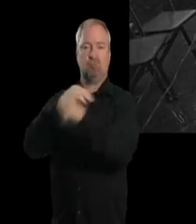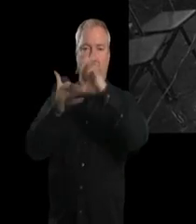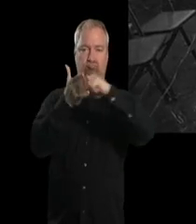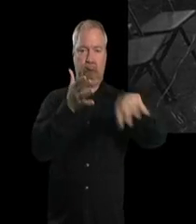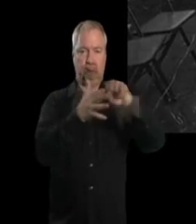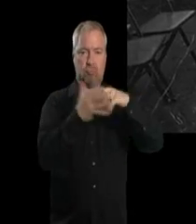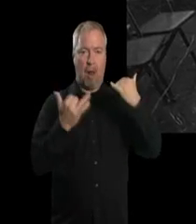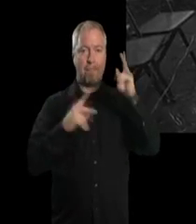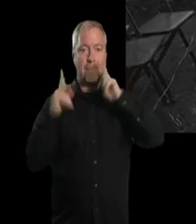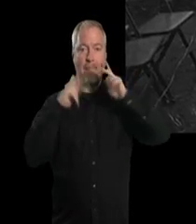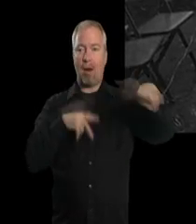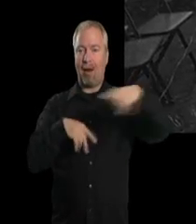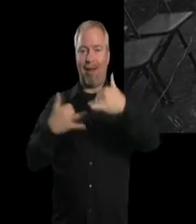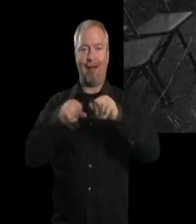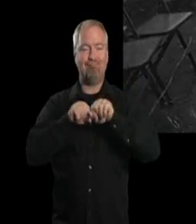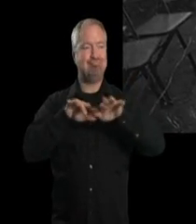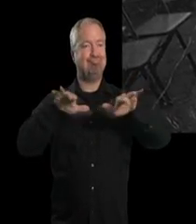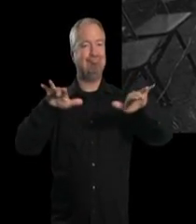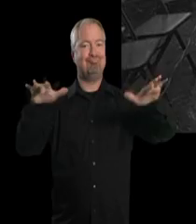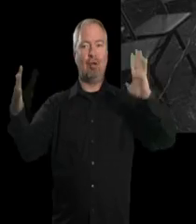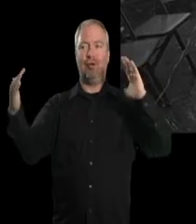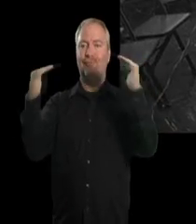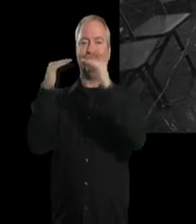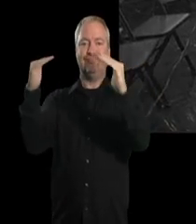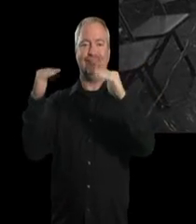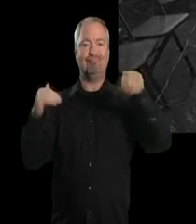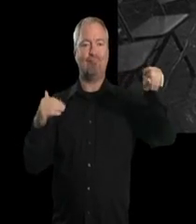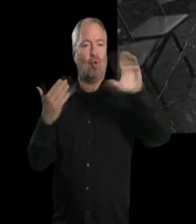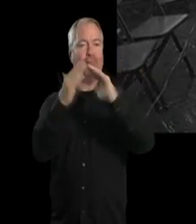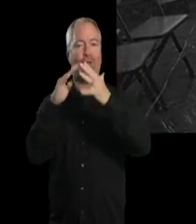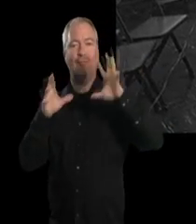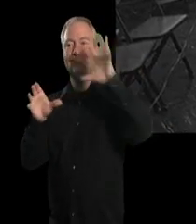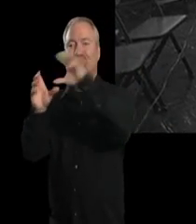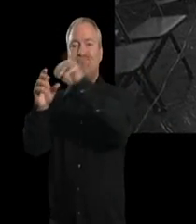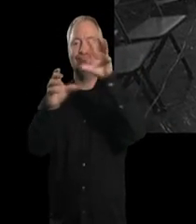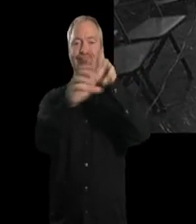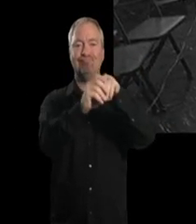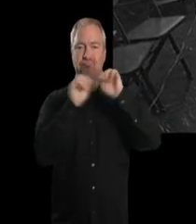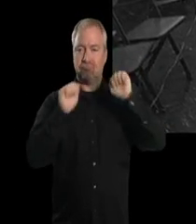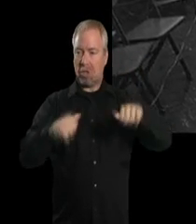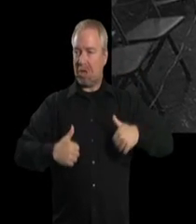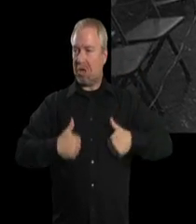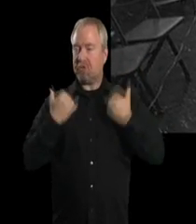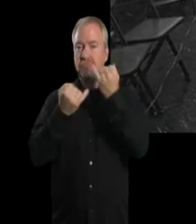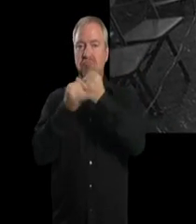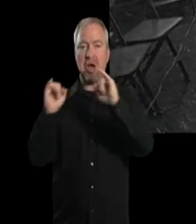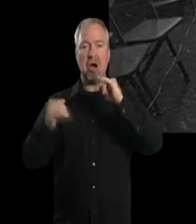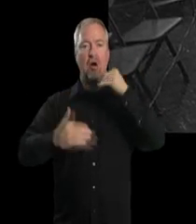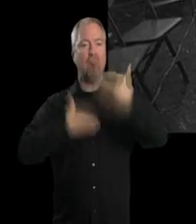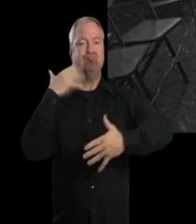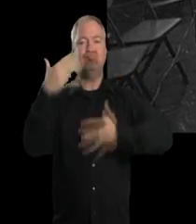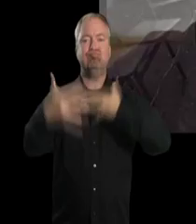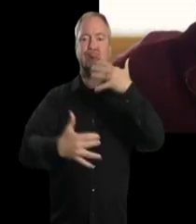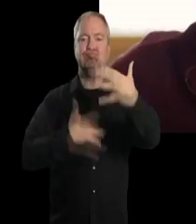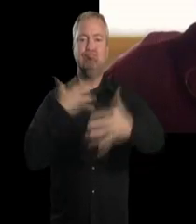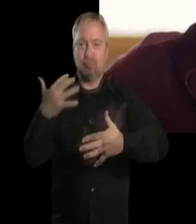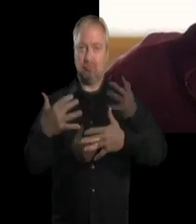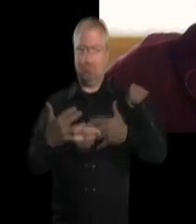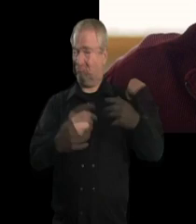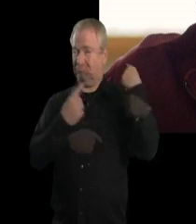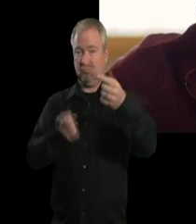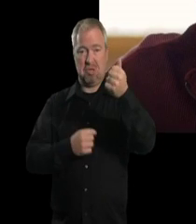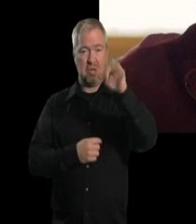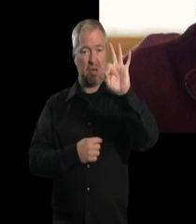possible for a whole lot of people at the community level to recognize how many people were capable of independent living.